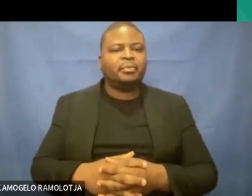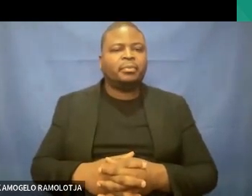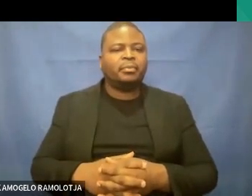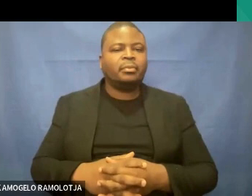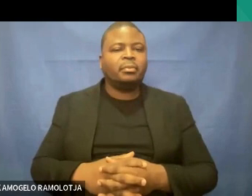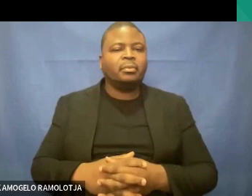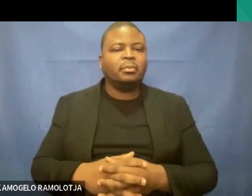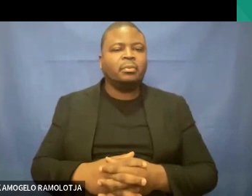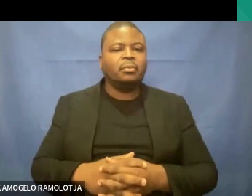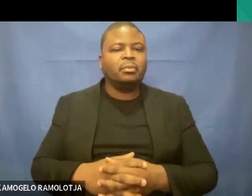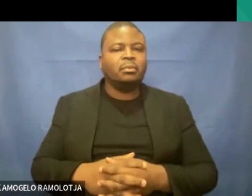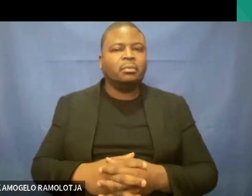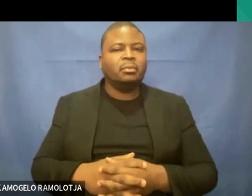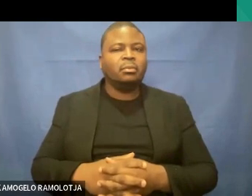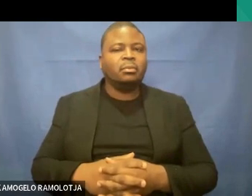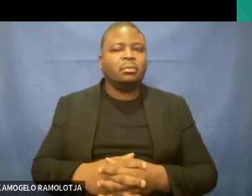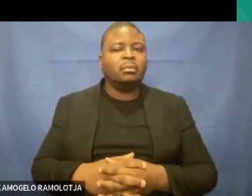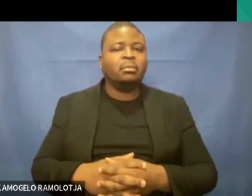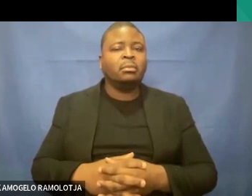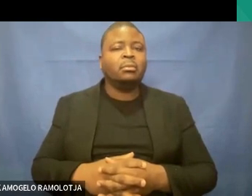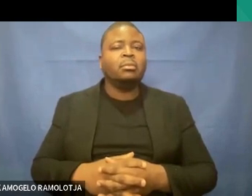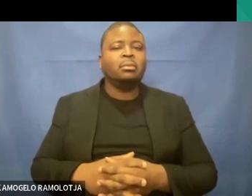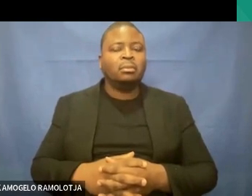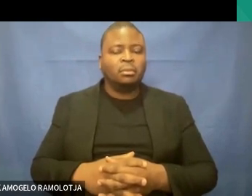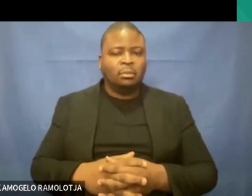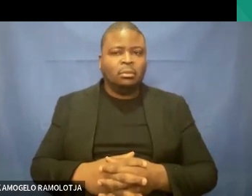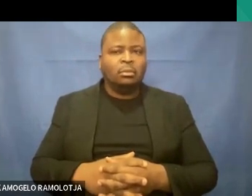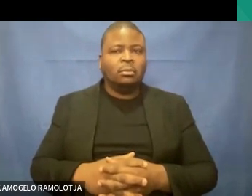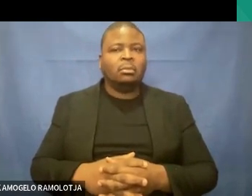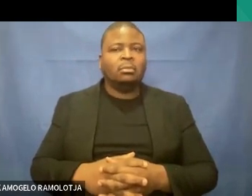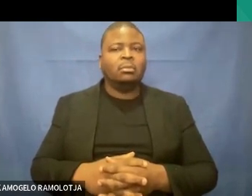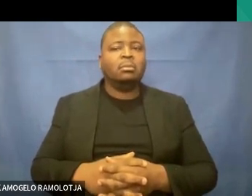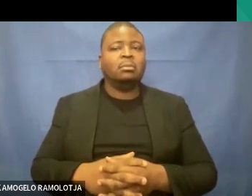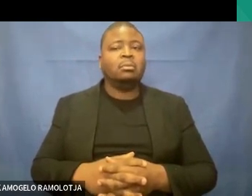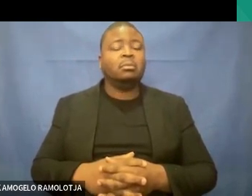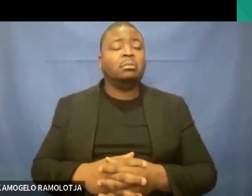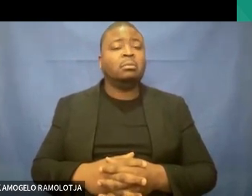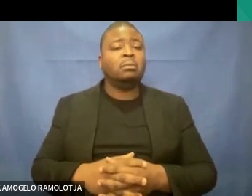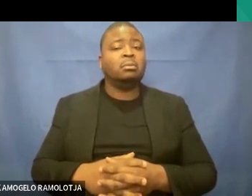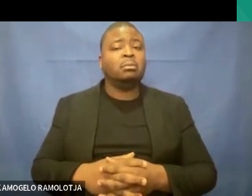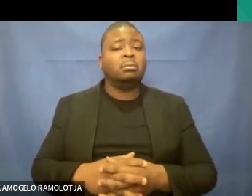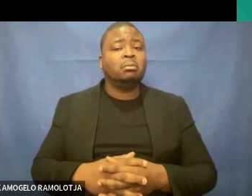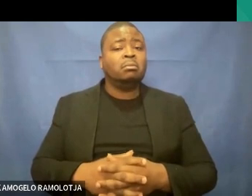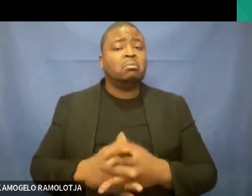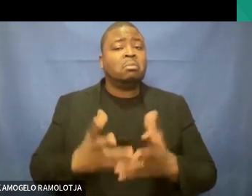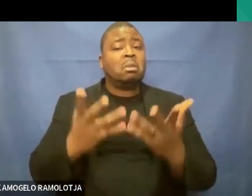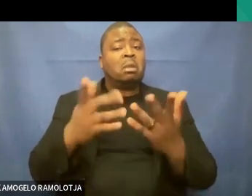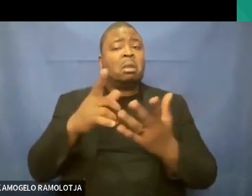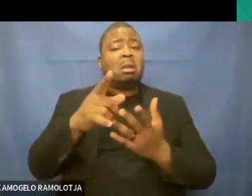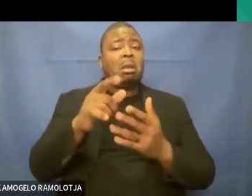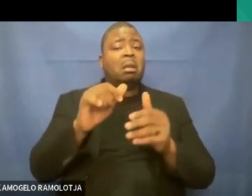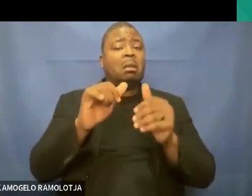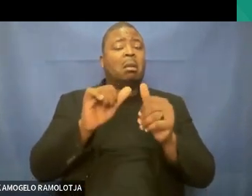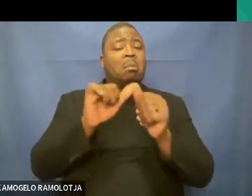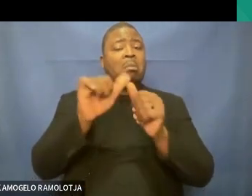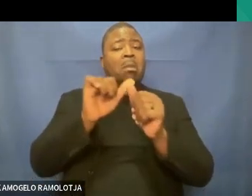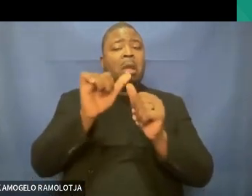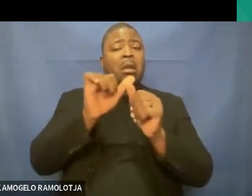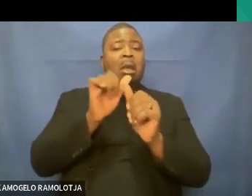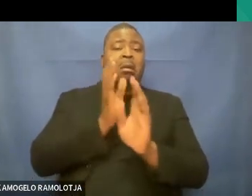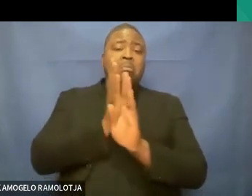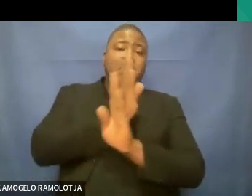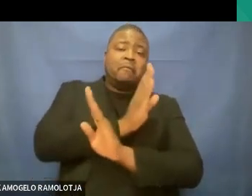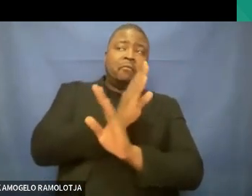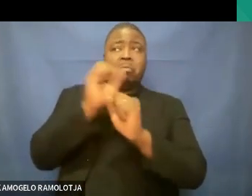So as I start my conversation with you colleagues, I started by maybe just to give a little bit of context in terms of